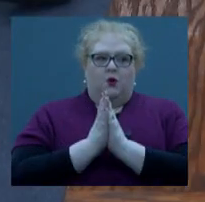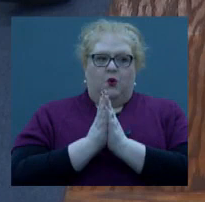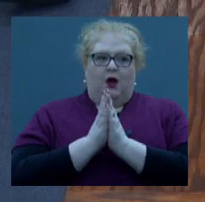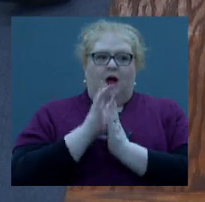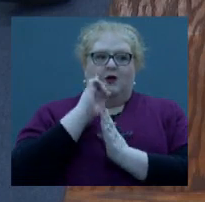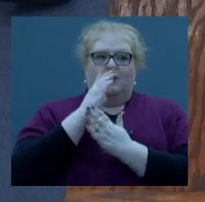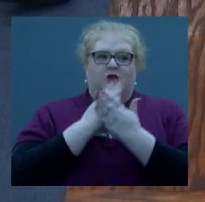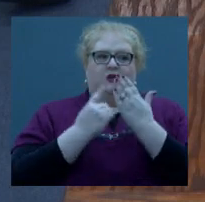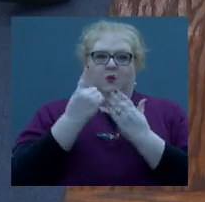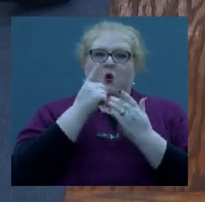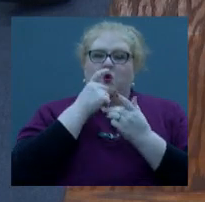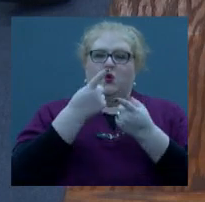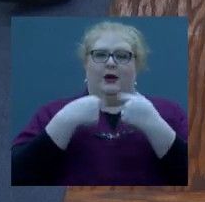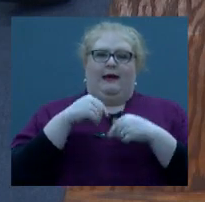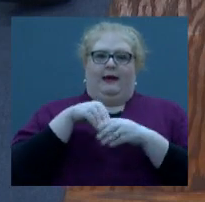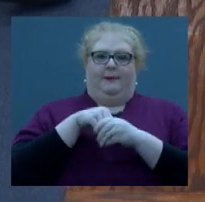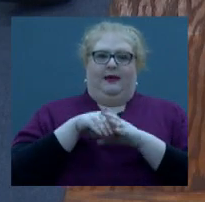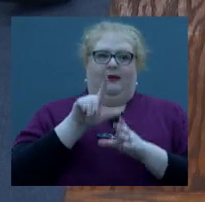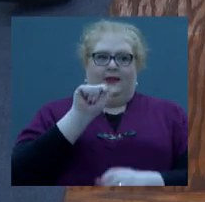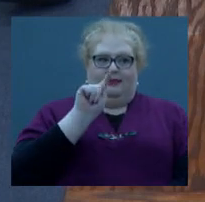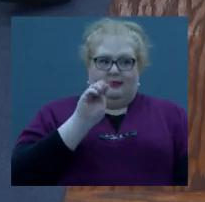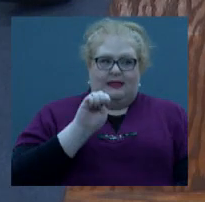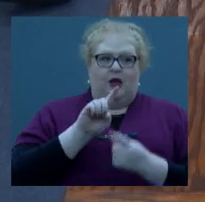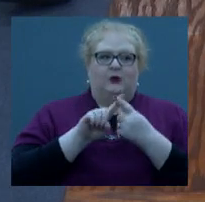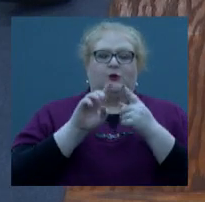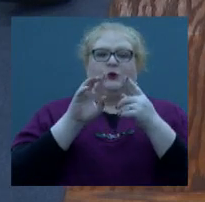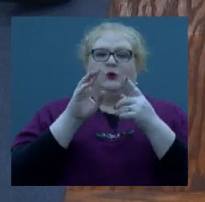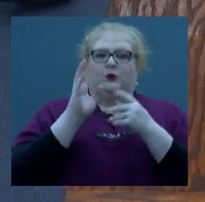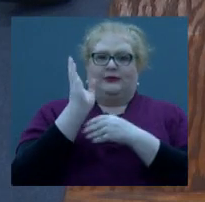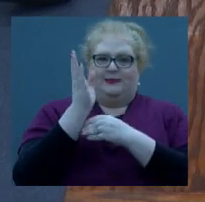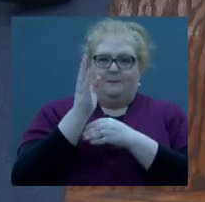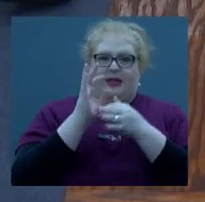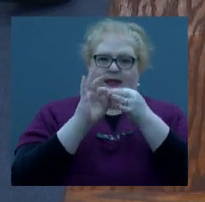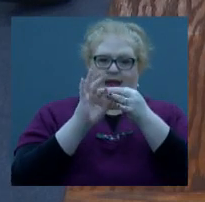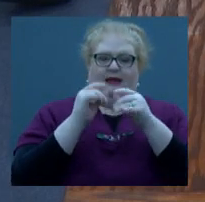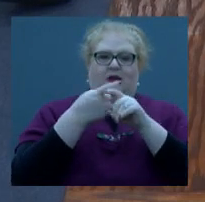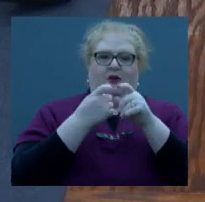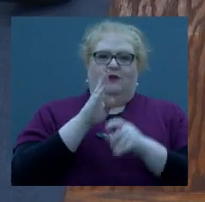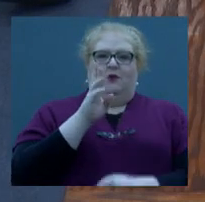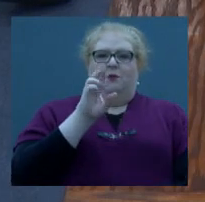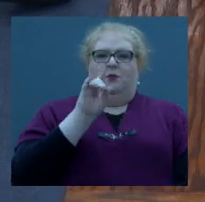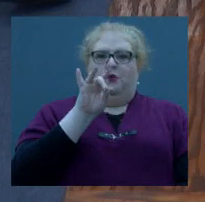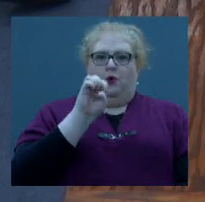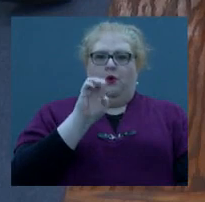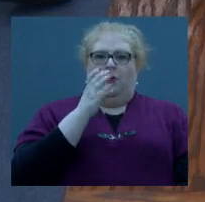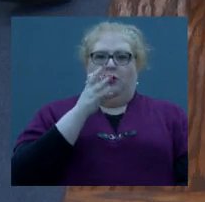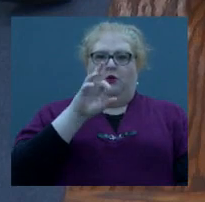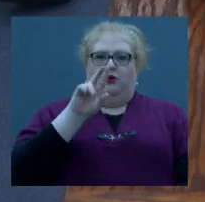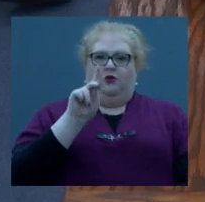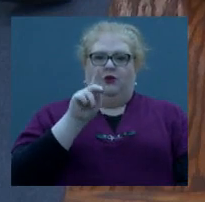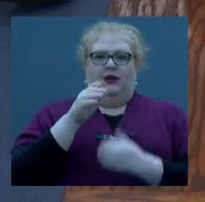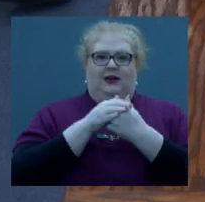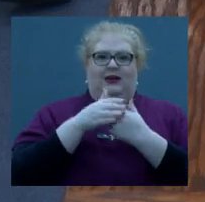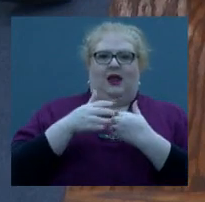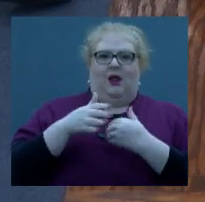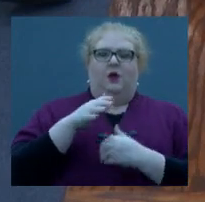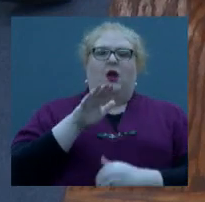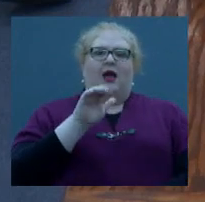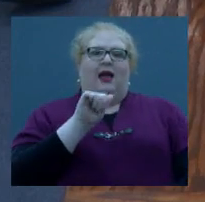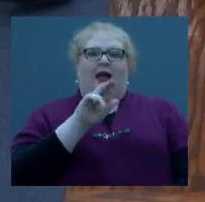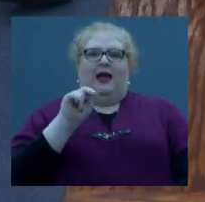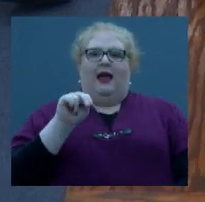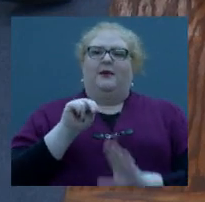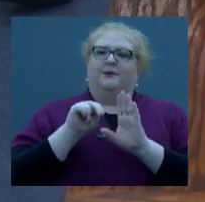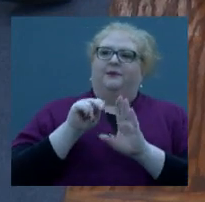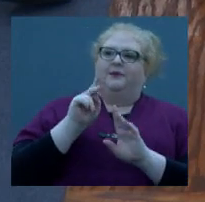for someone who came in late to speak from Brody Creek neighborhood. Ann? I'm gonna